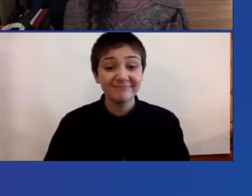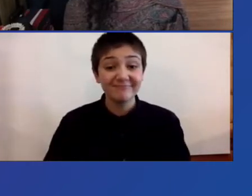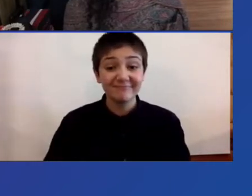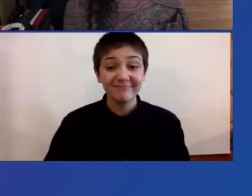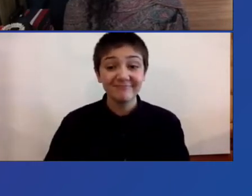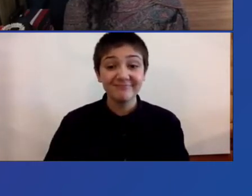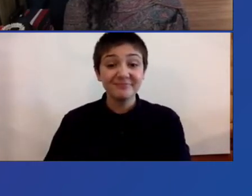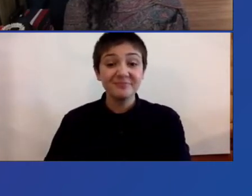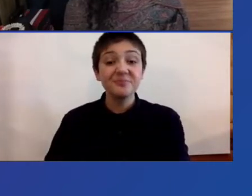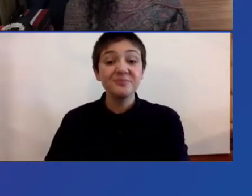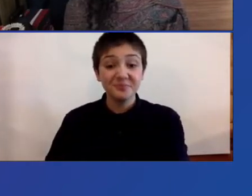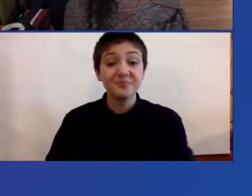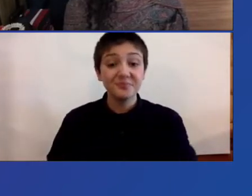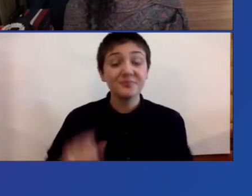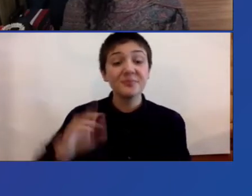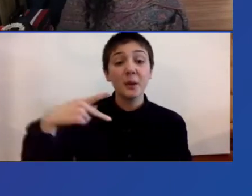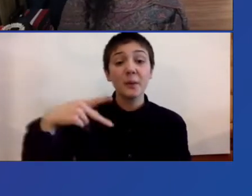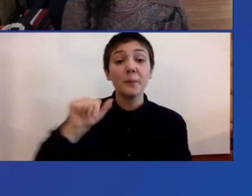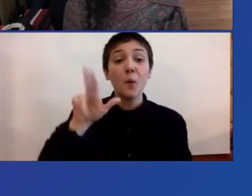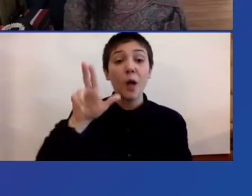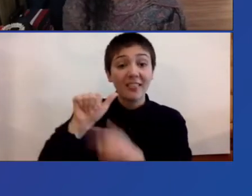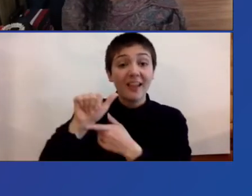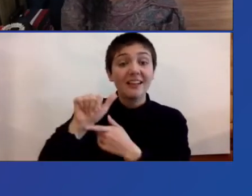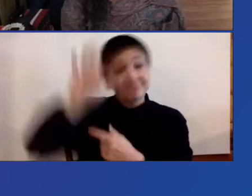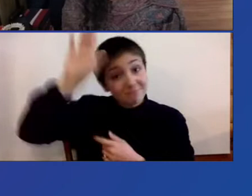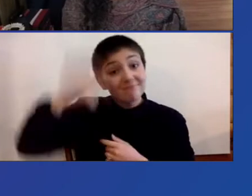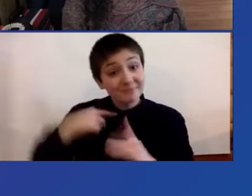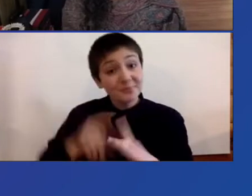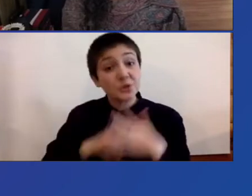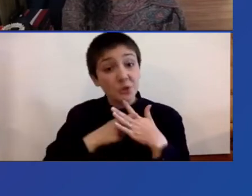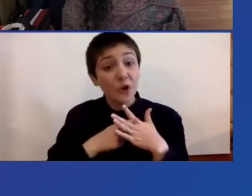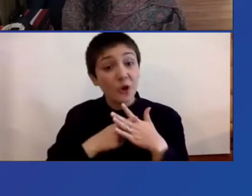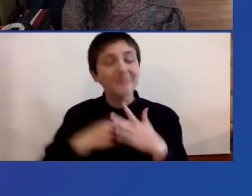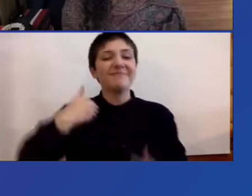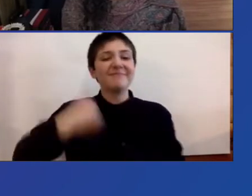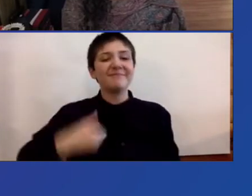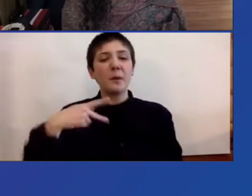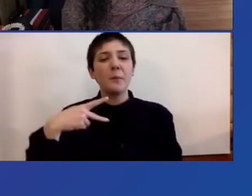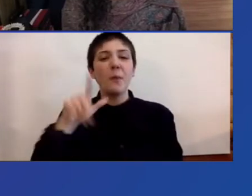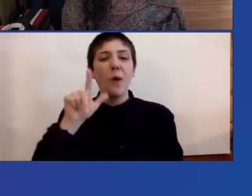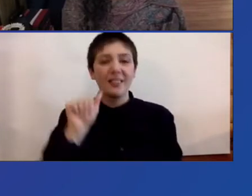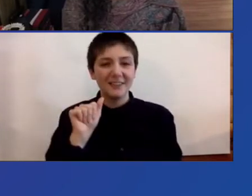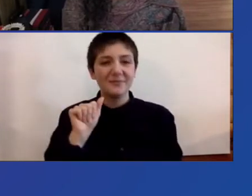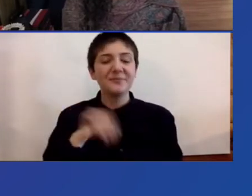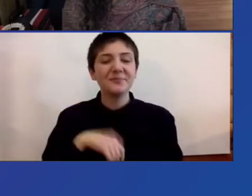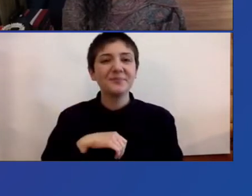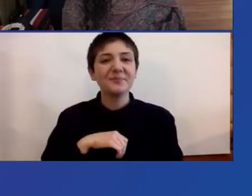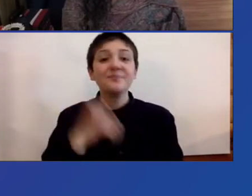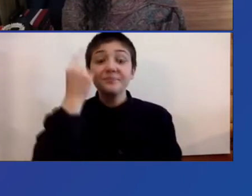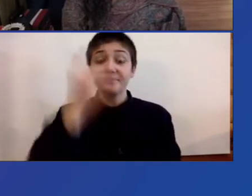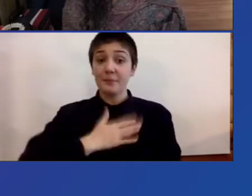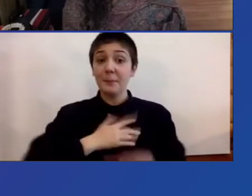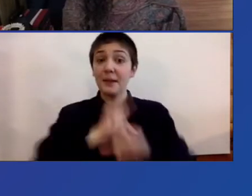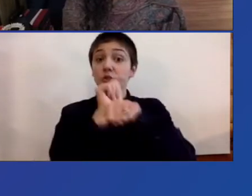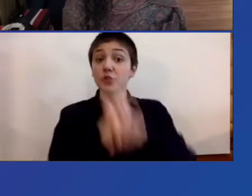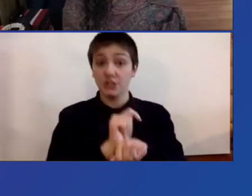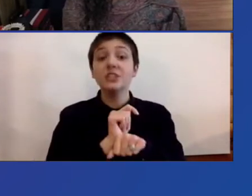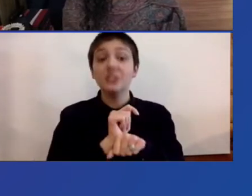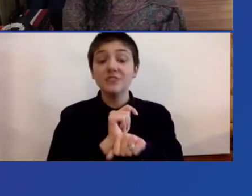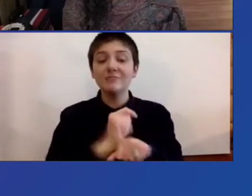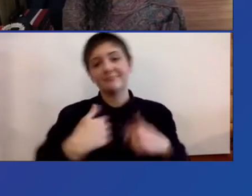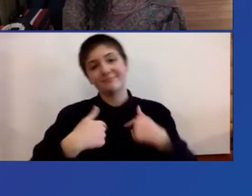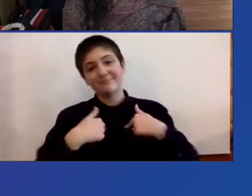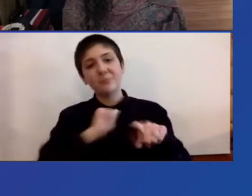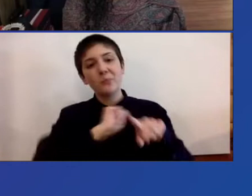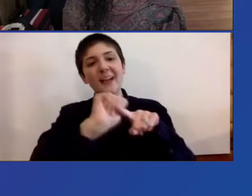I can start. Hi, this is Paula. Well, in the tradition that I practice, there's two aspects of it. There